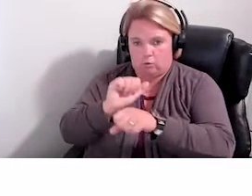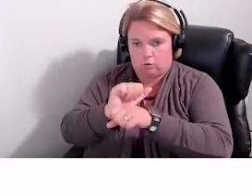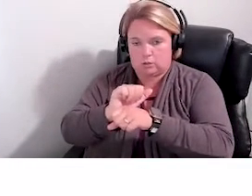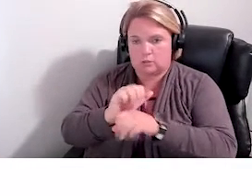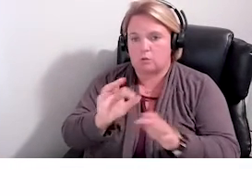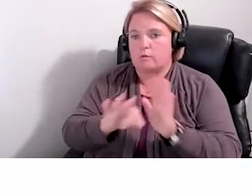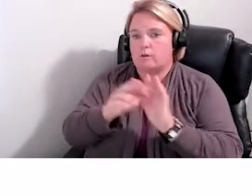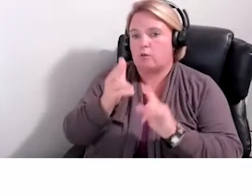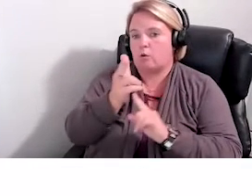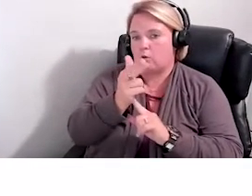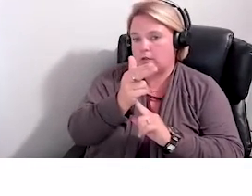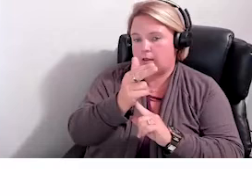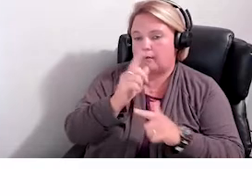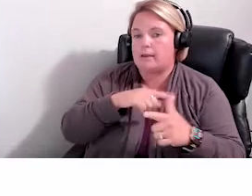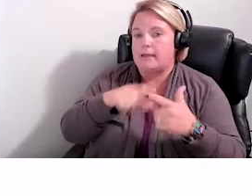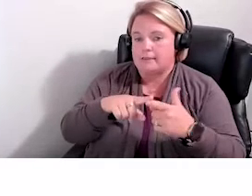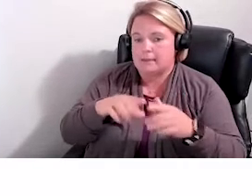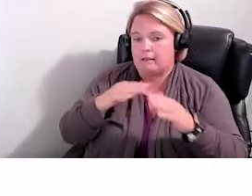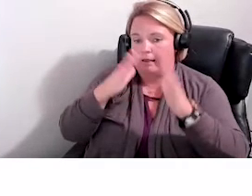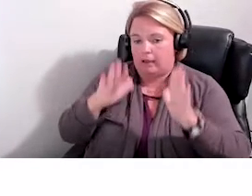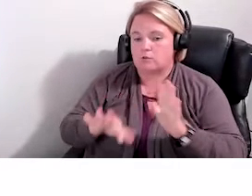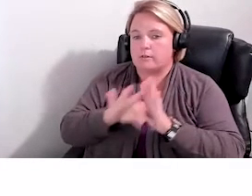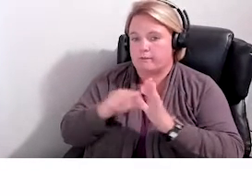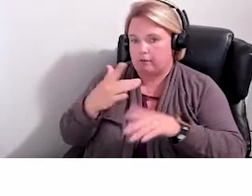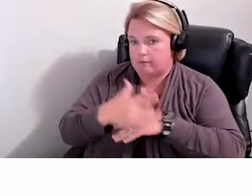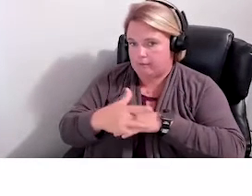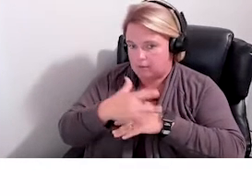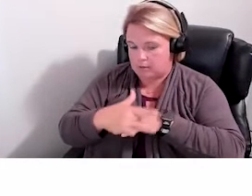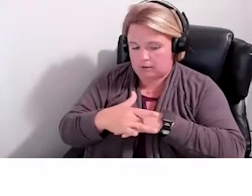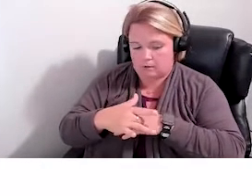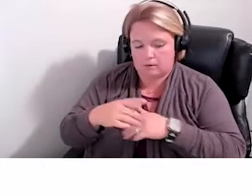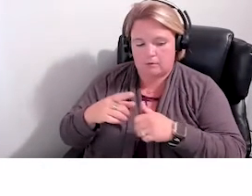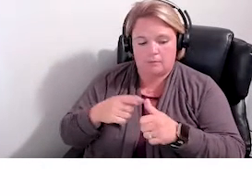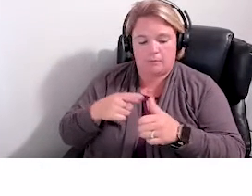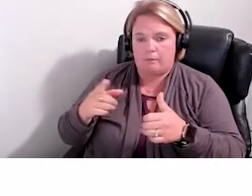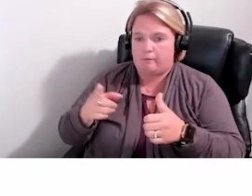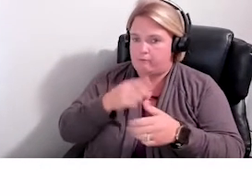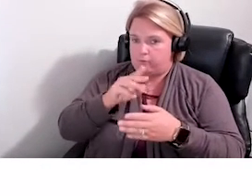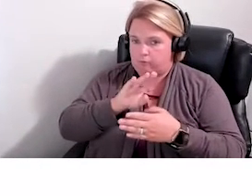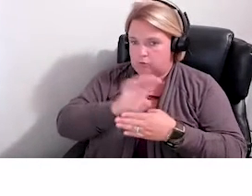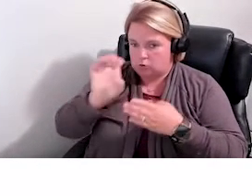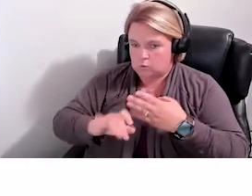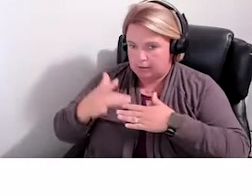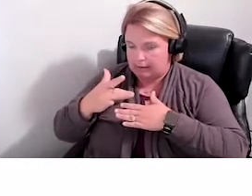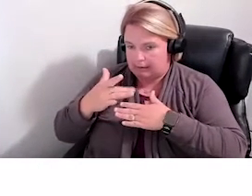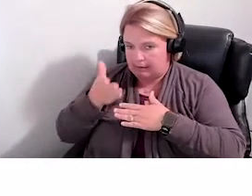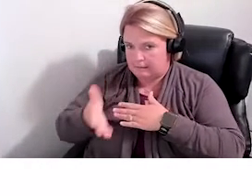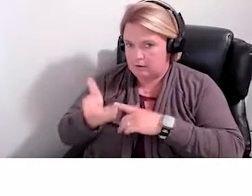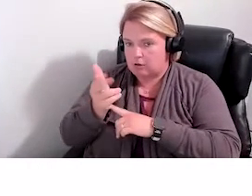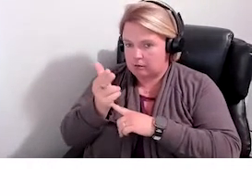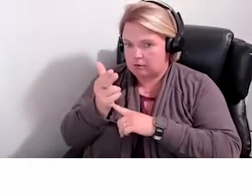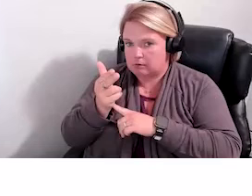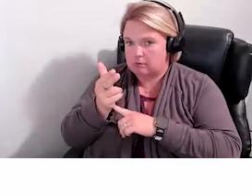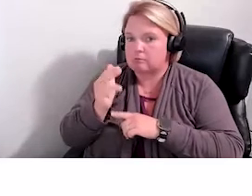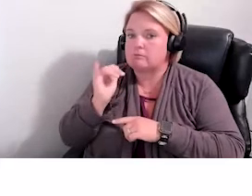she could stay in until she had housing. However, that first weekend that she was there, an incident happened. It was